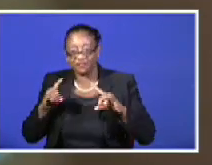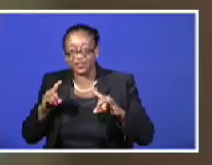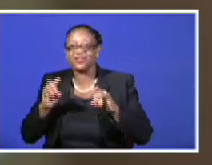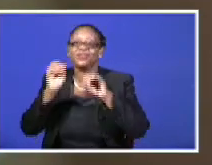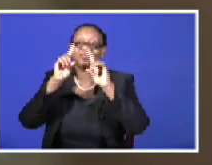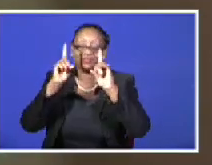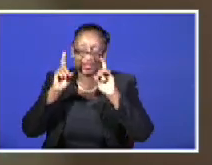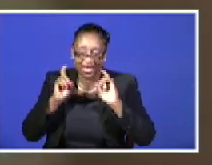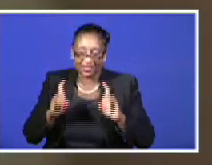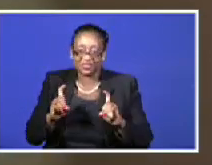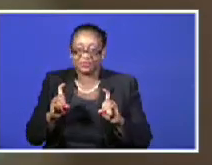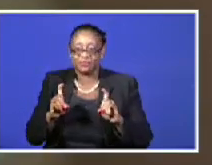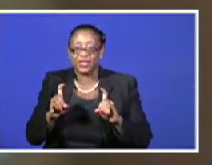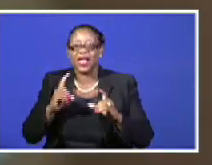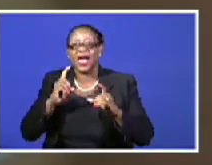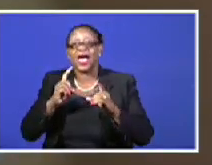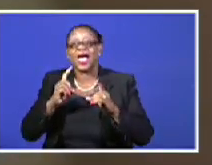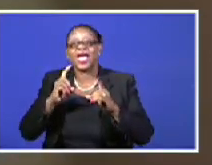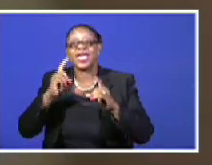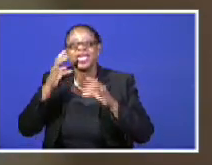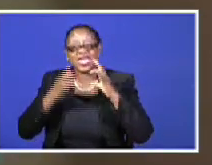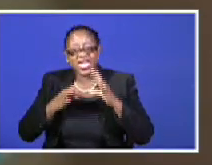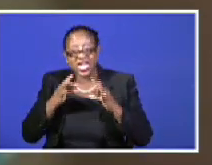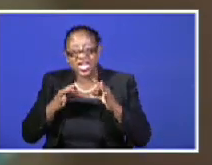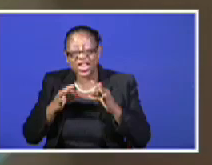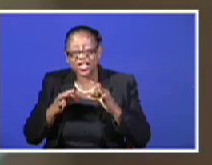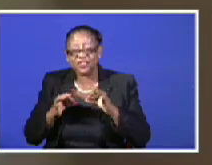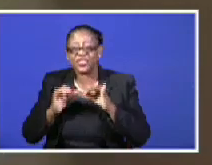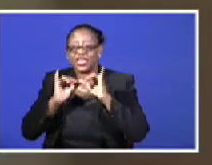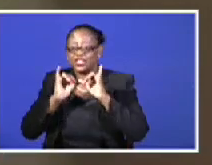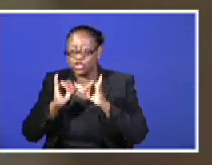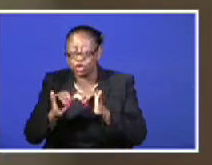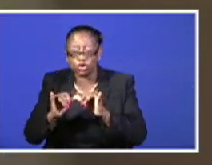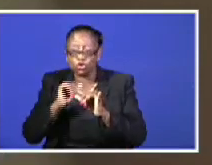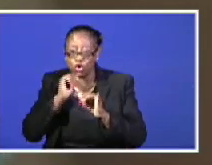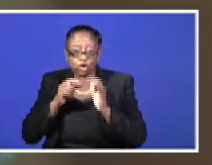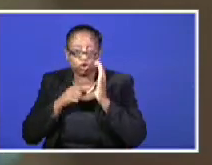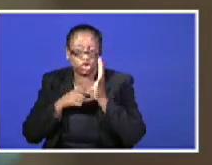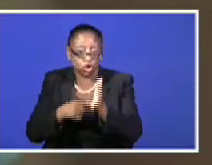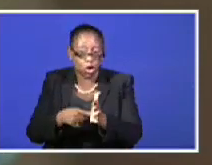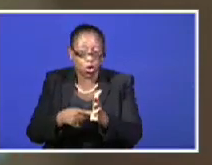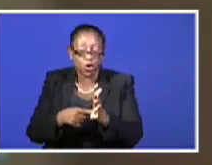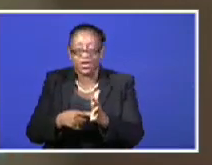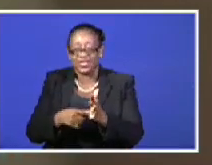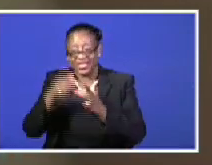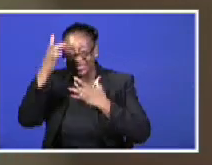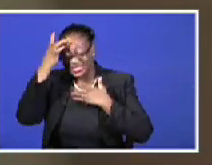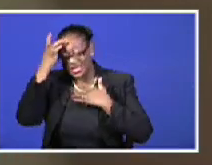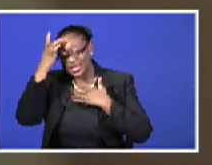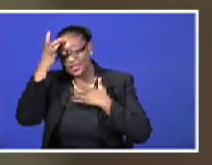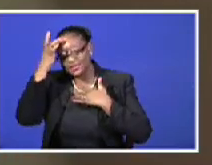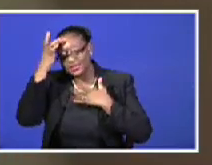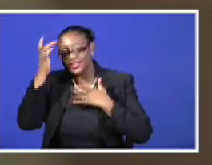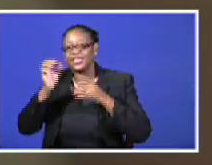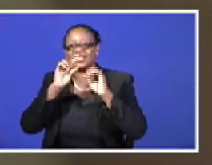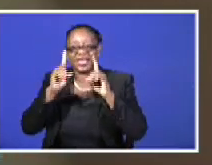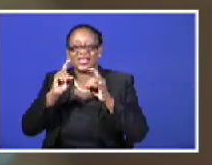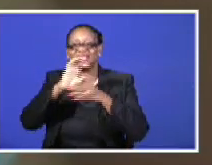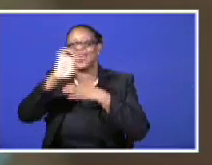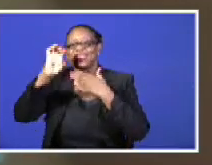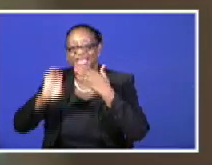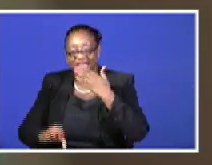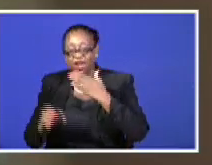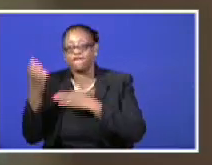then. However, if they remain asymptomatic, it could be more strategic to test them at the end of the